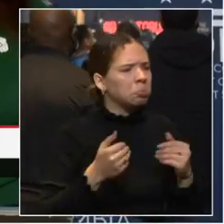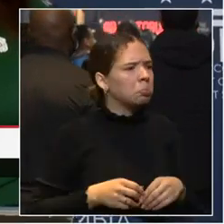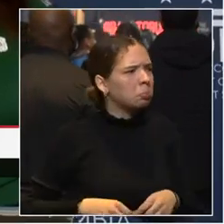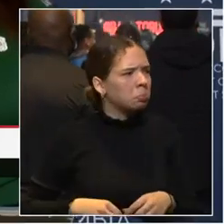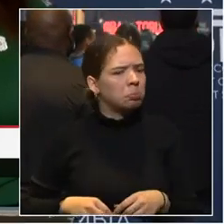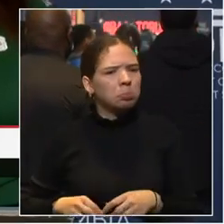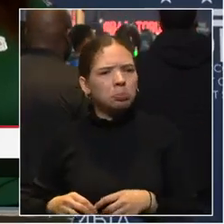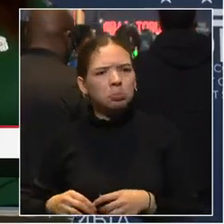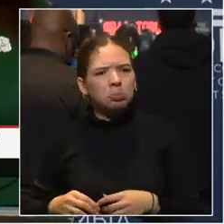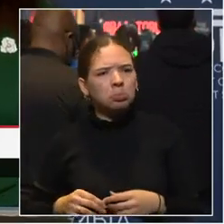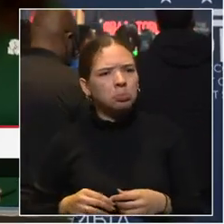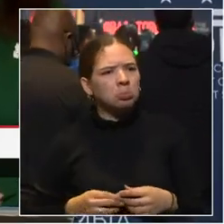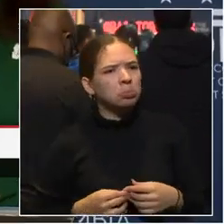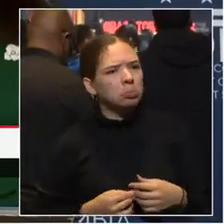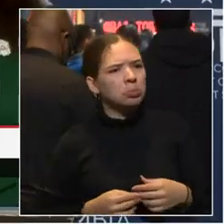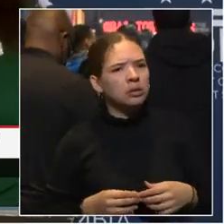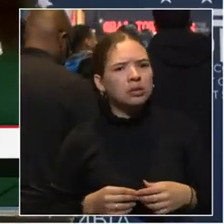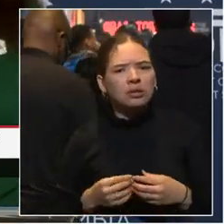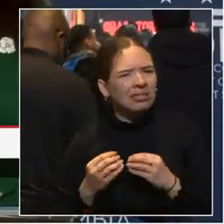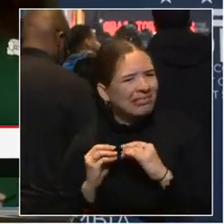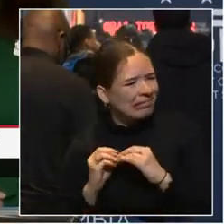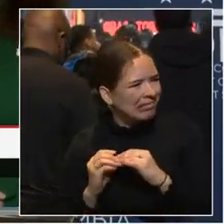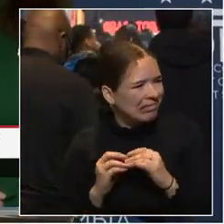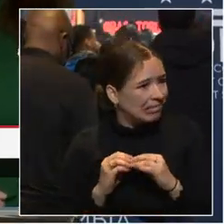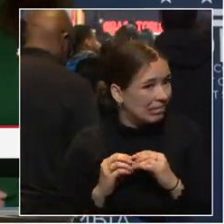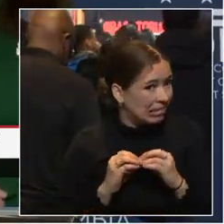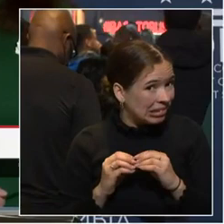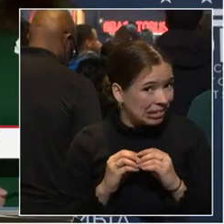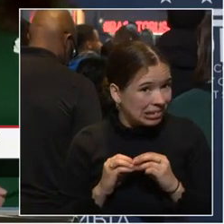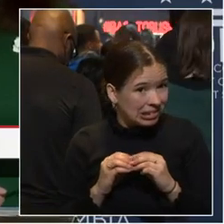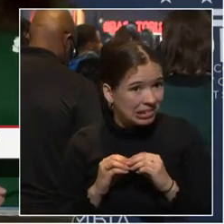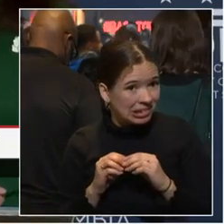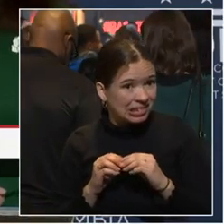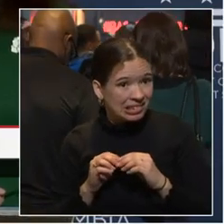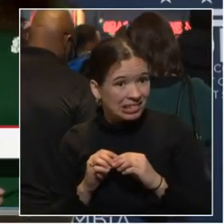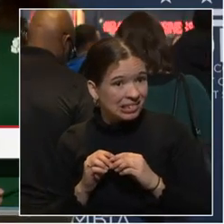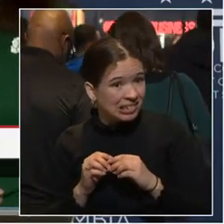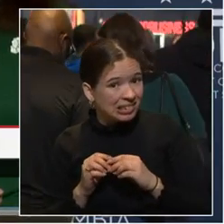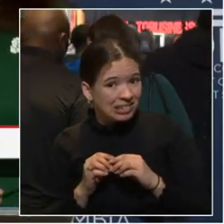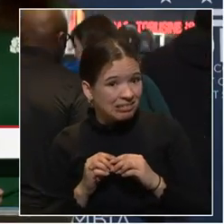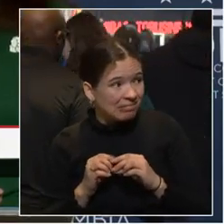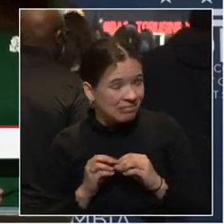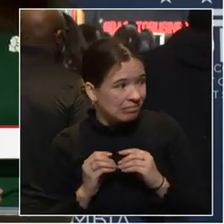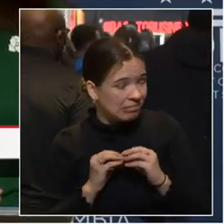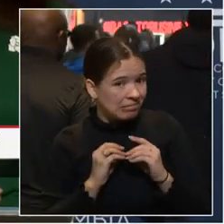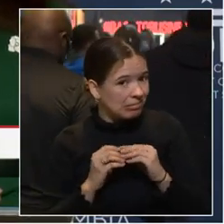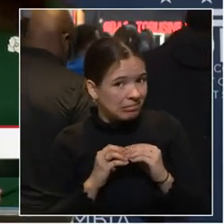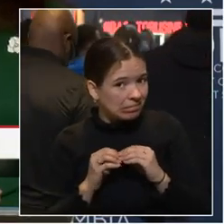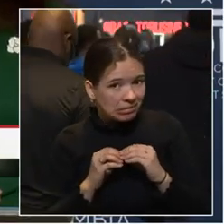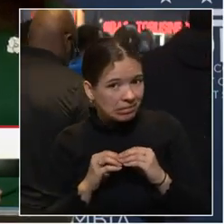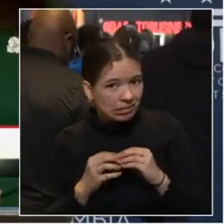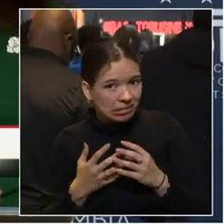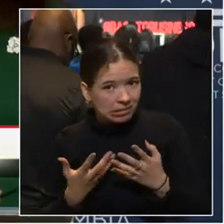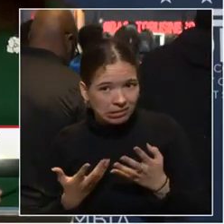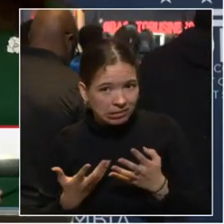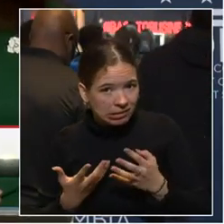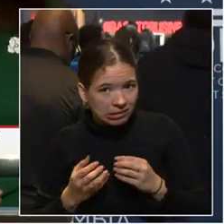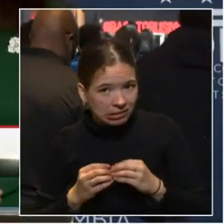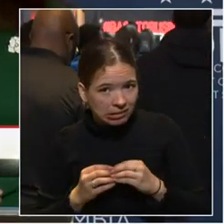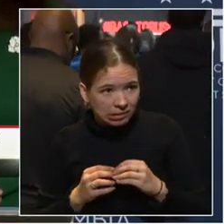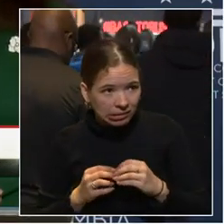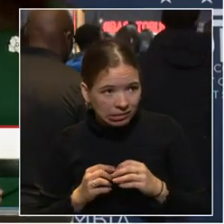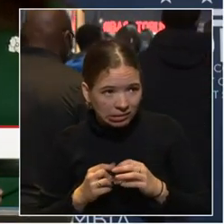know, last year there was a campaign out of Anacostia High School. Students were campaigning pretty much to get the minimum